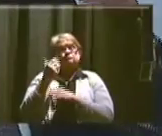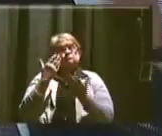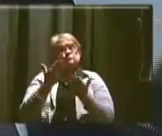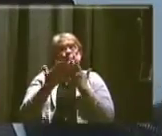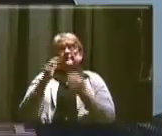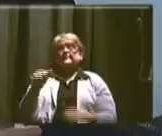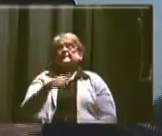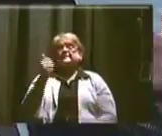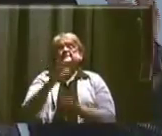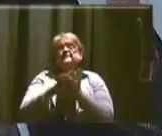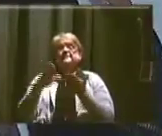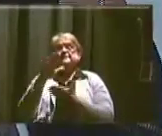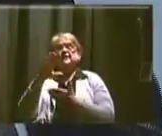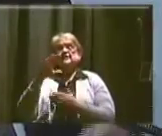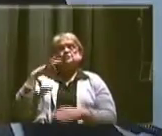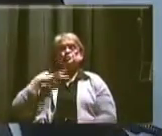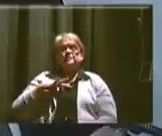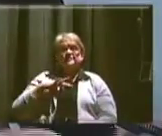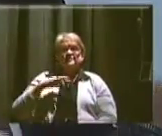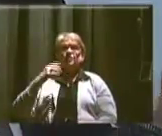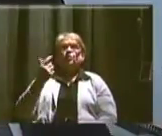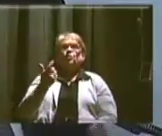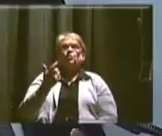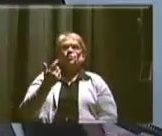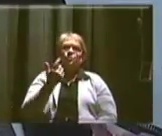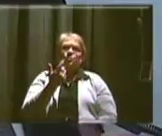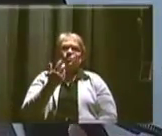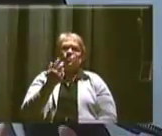credit, maybe I can get some kind of,